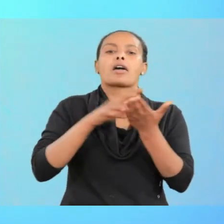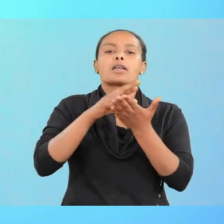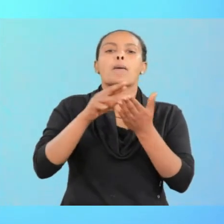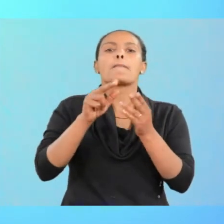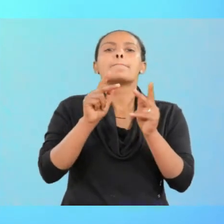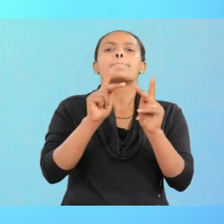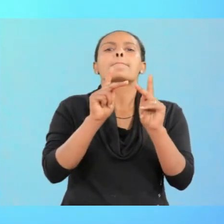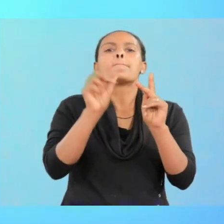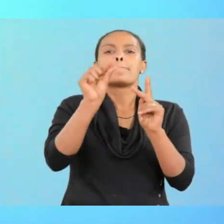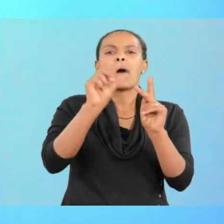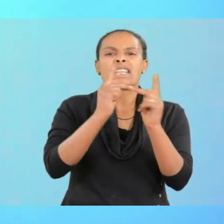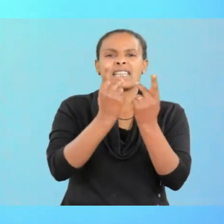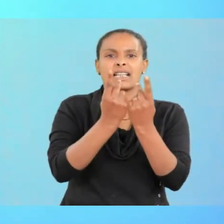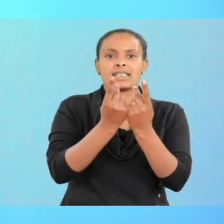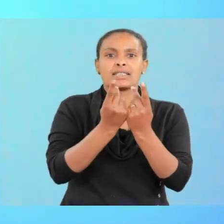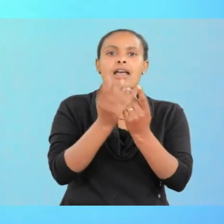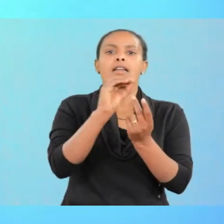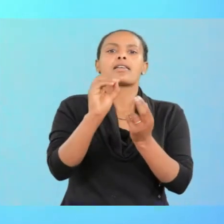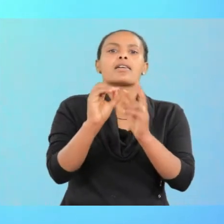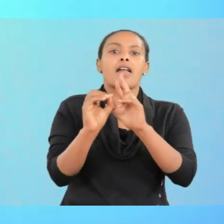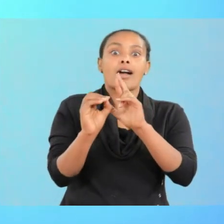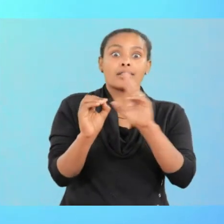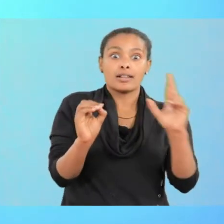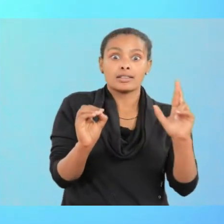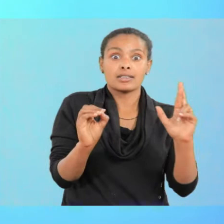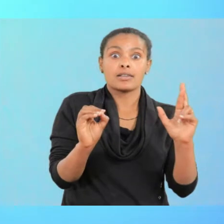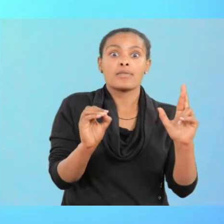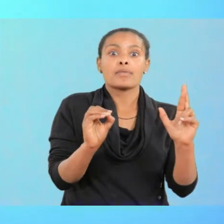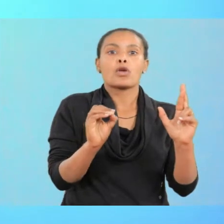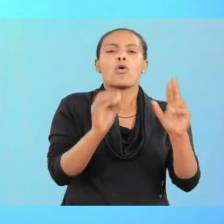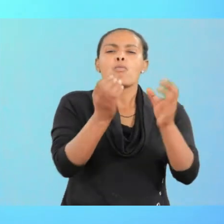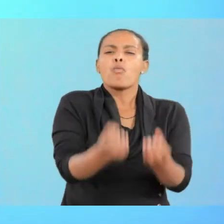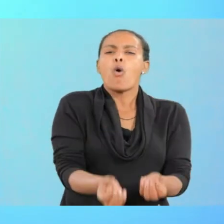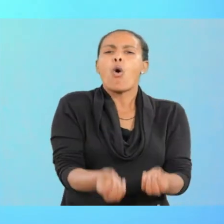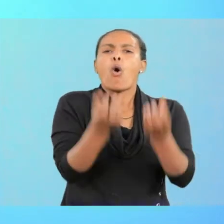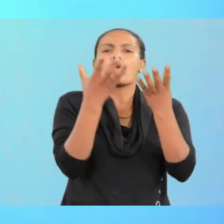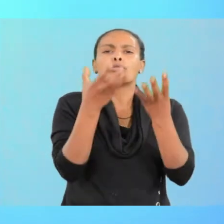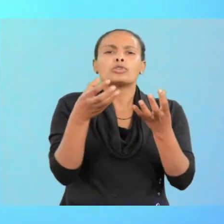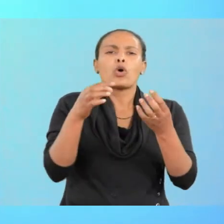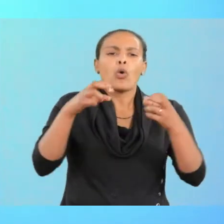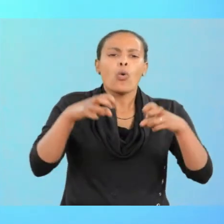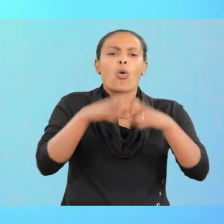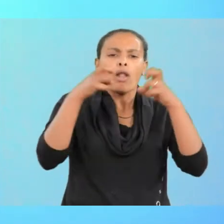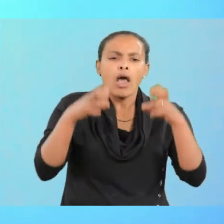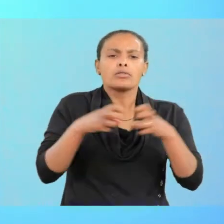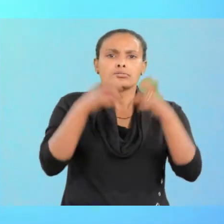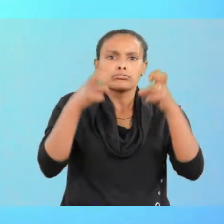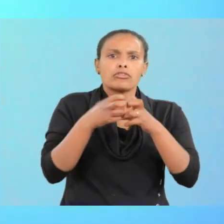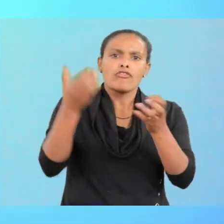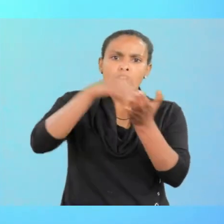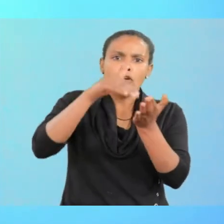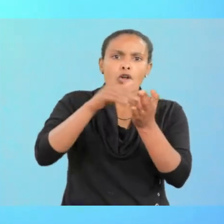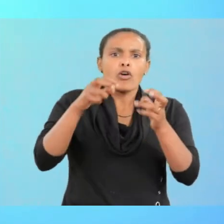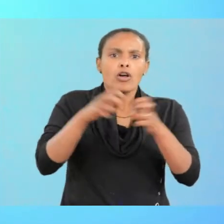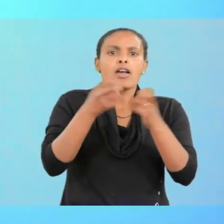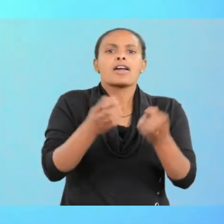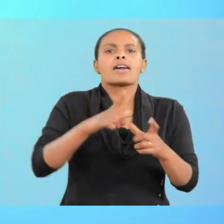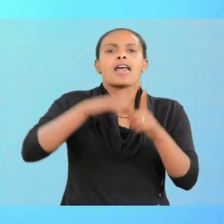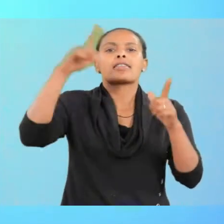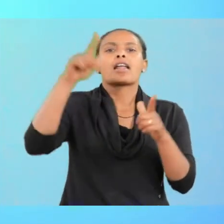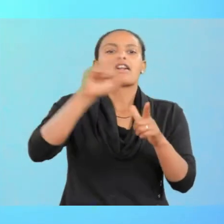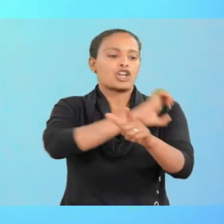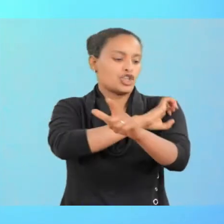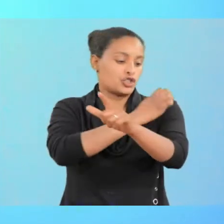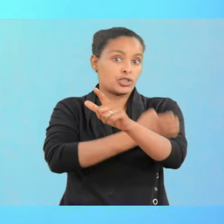particles, reactants, more collide frequently with greater